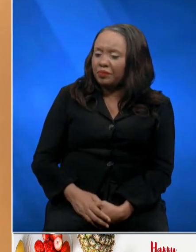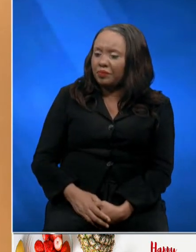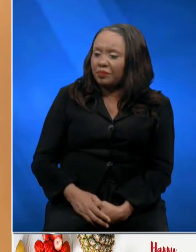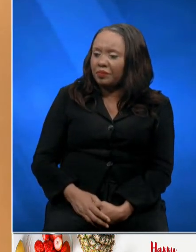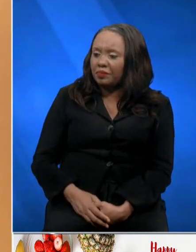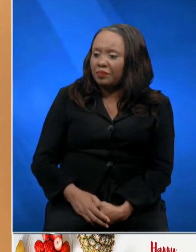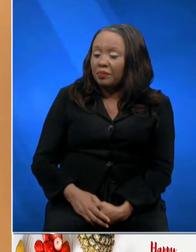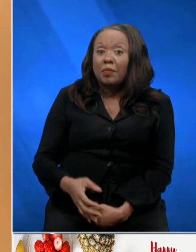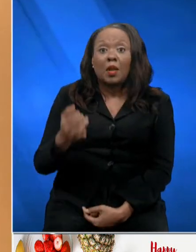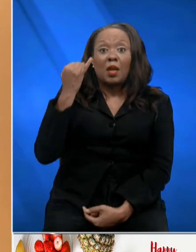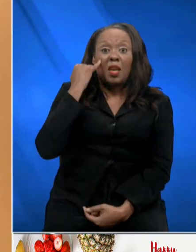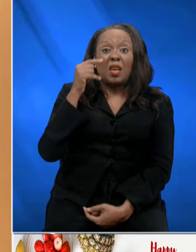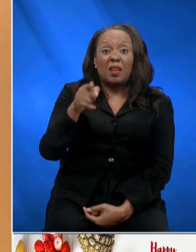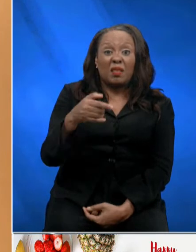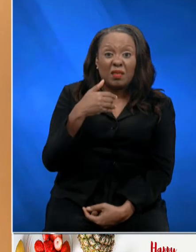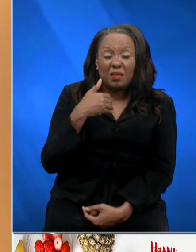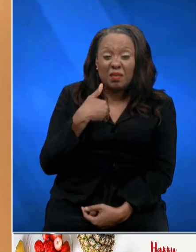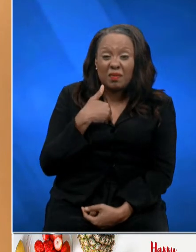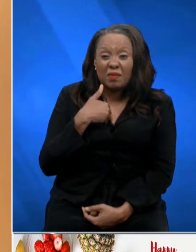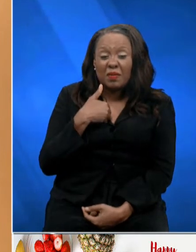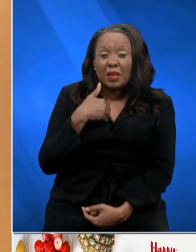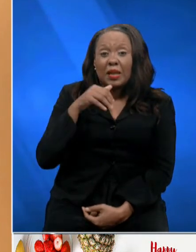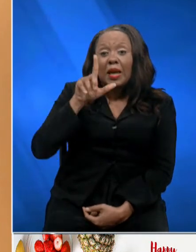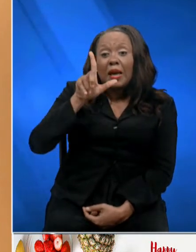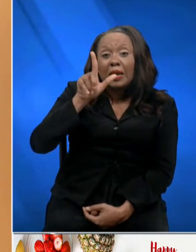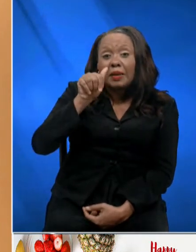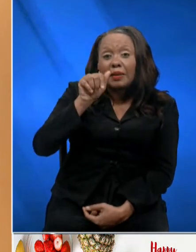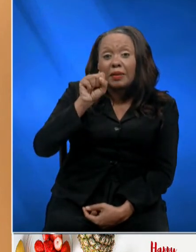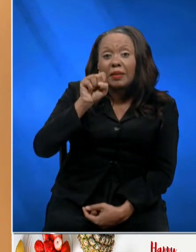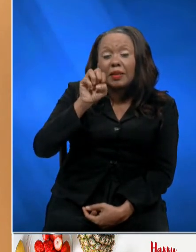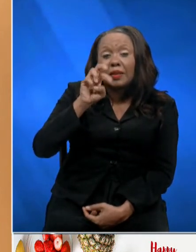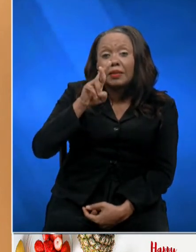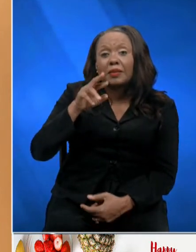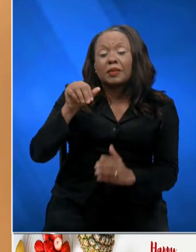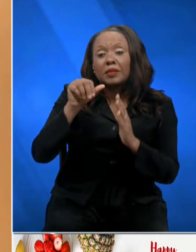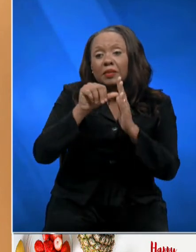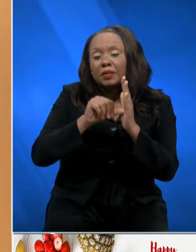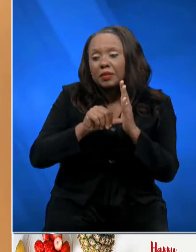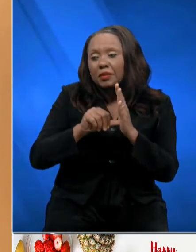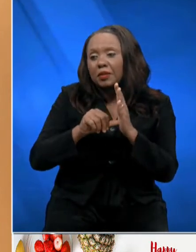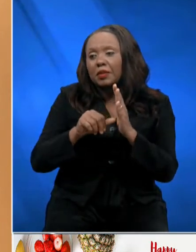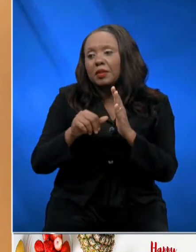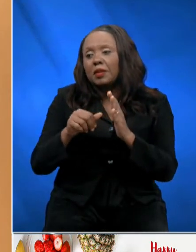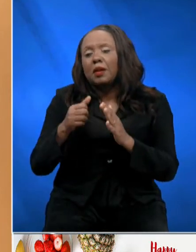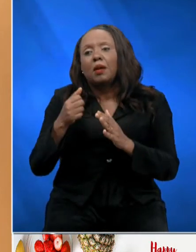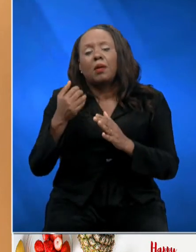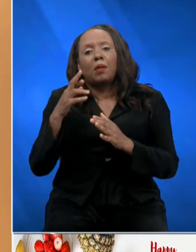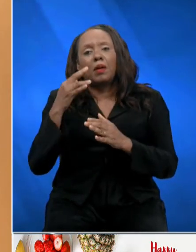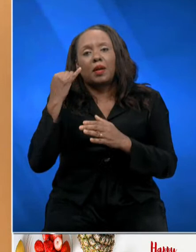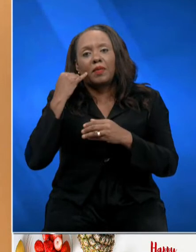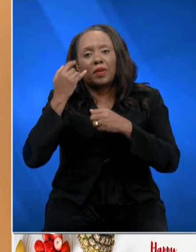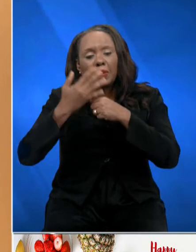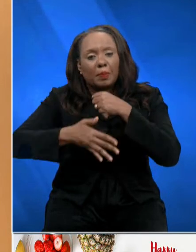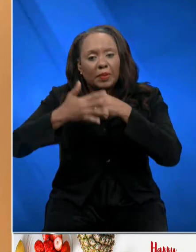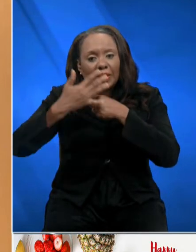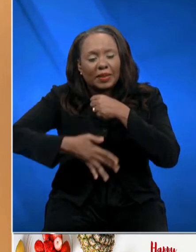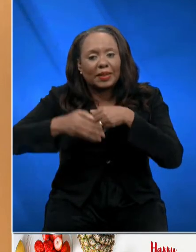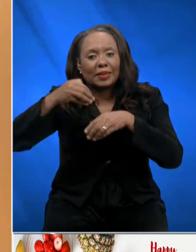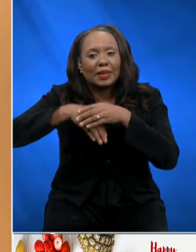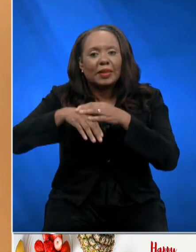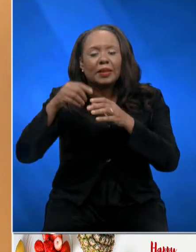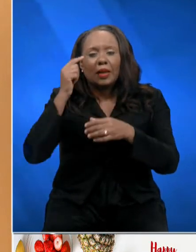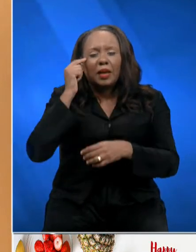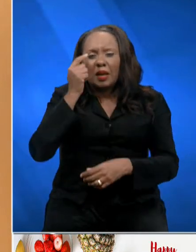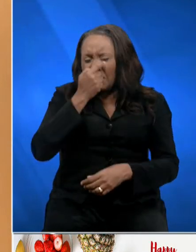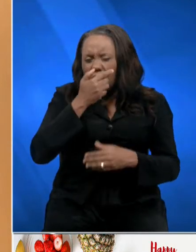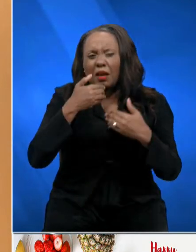and then you had an episode of bleeding in the eye, you have a bit more time to play with to have surgery